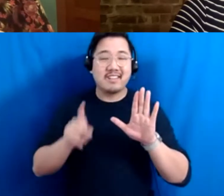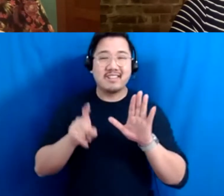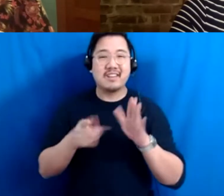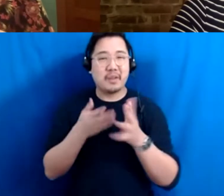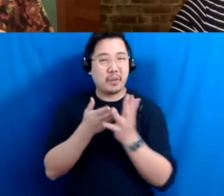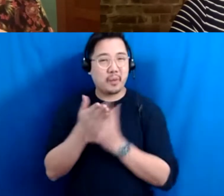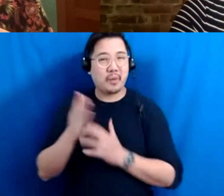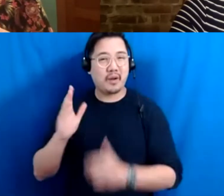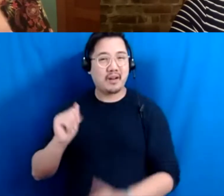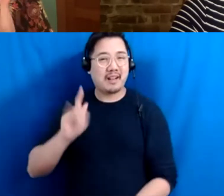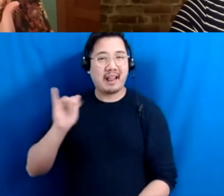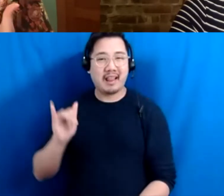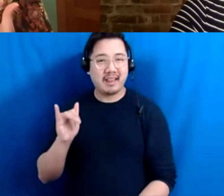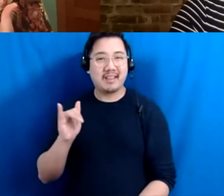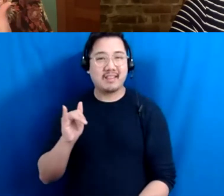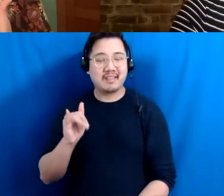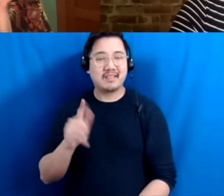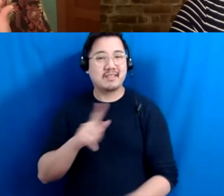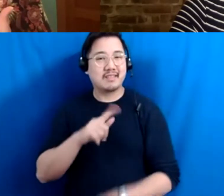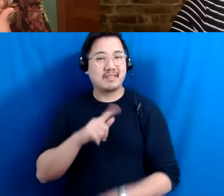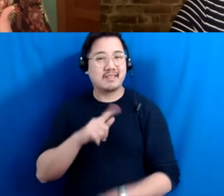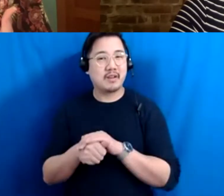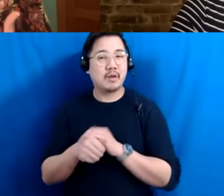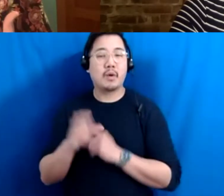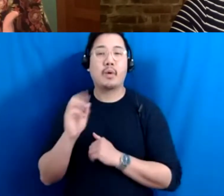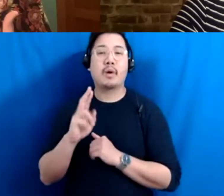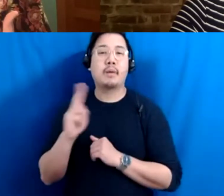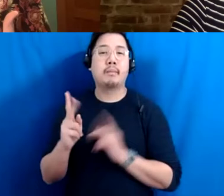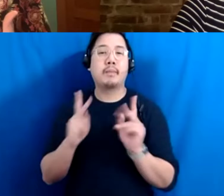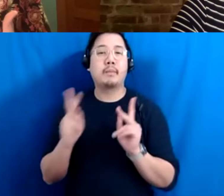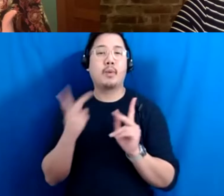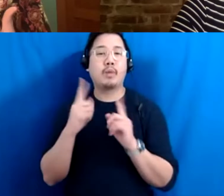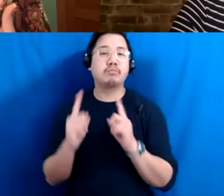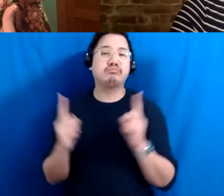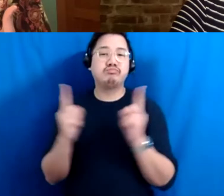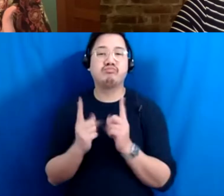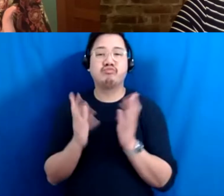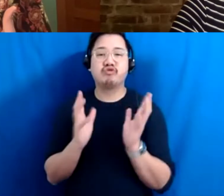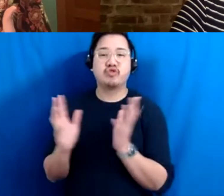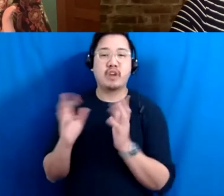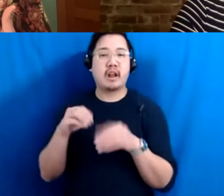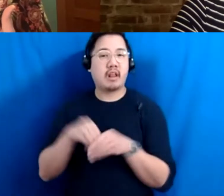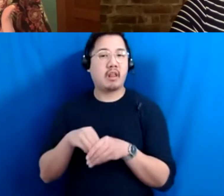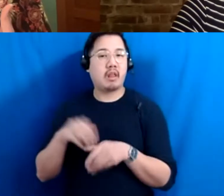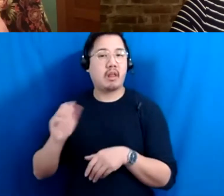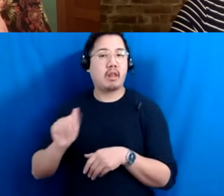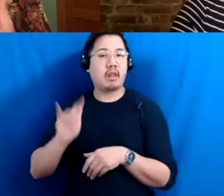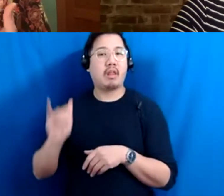or having a conversation in an alley because nobody can hear them.